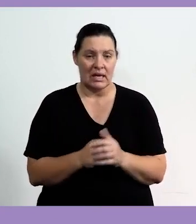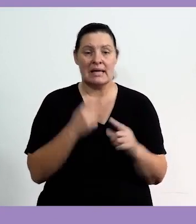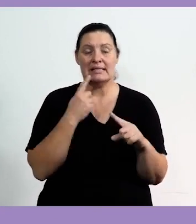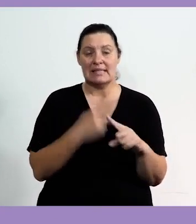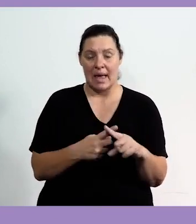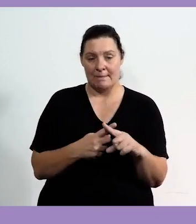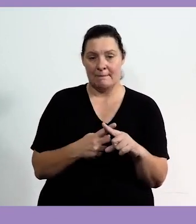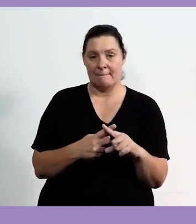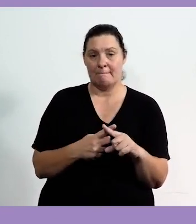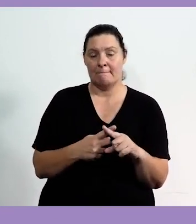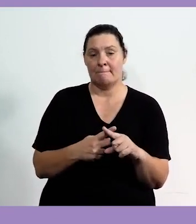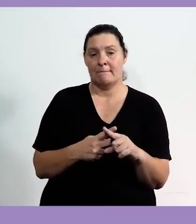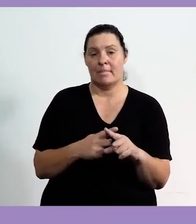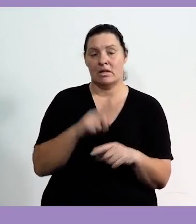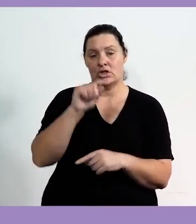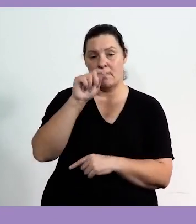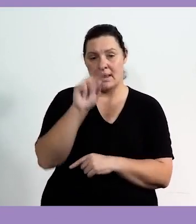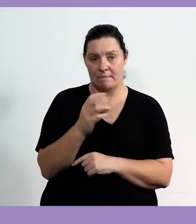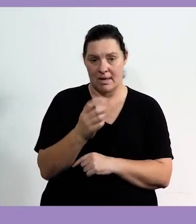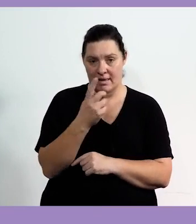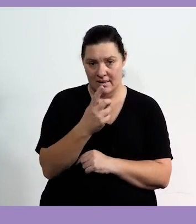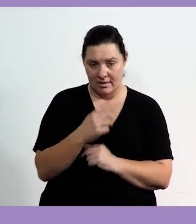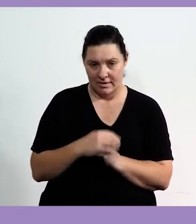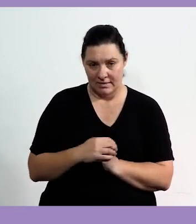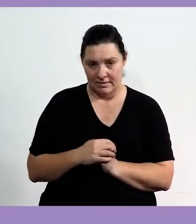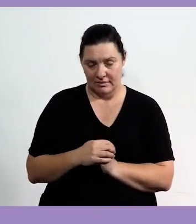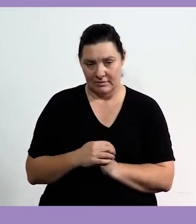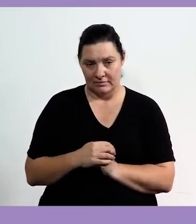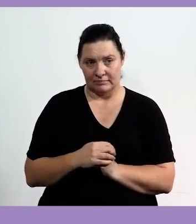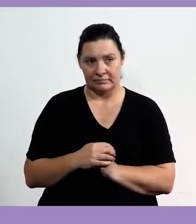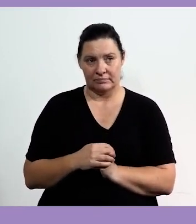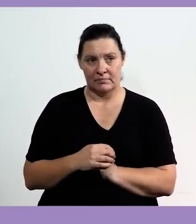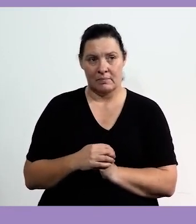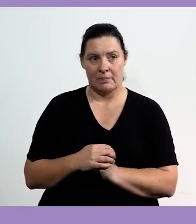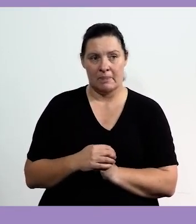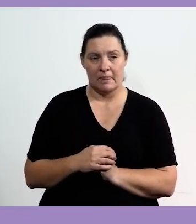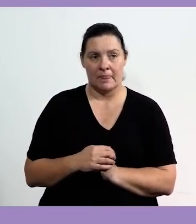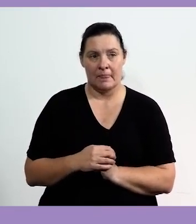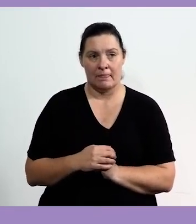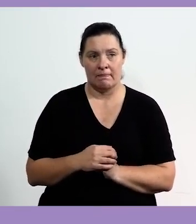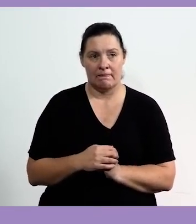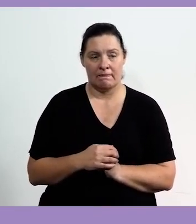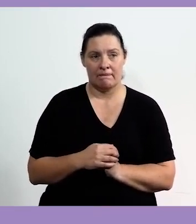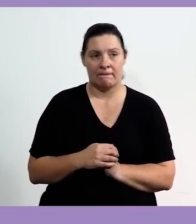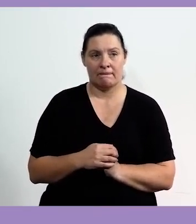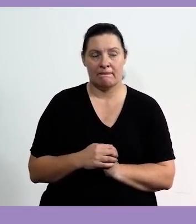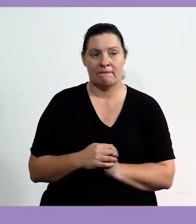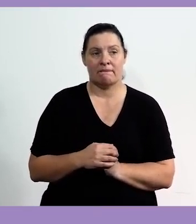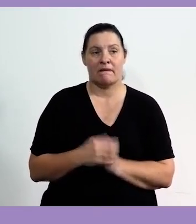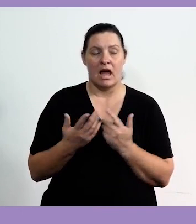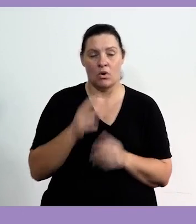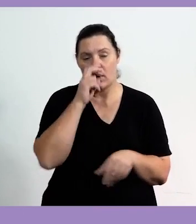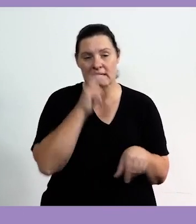difference, multiplied by my term number, or in this case, the